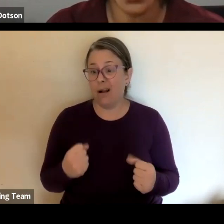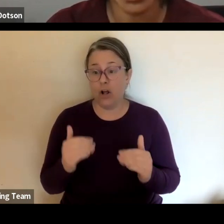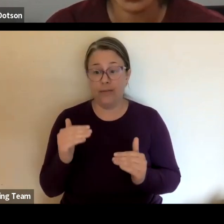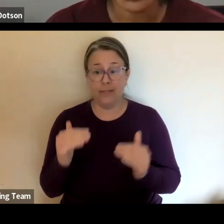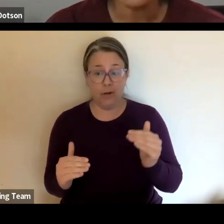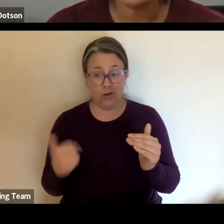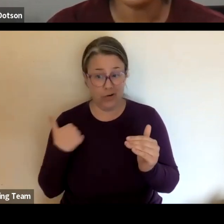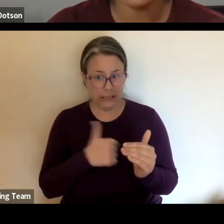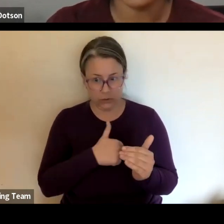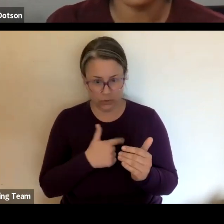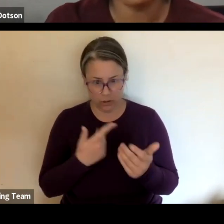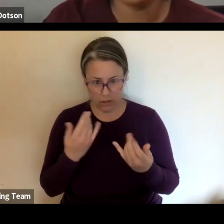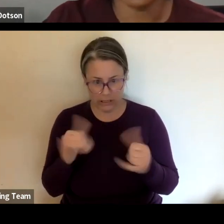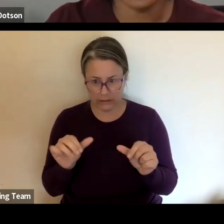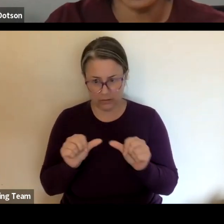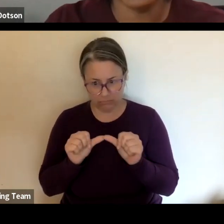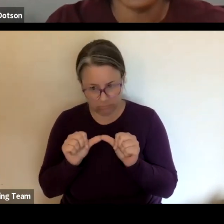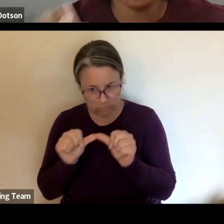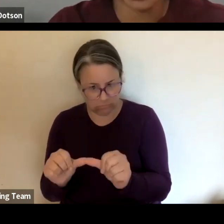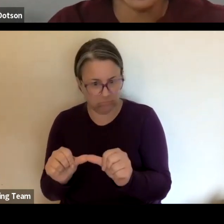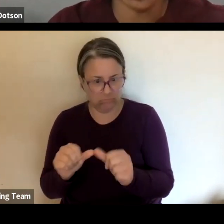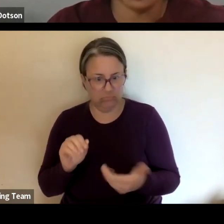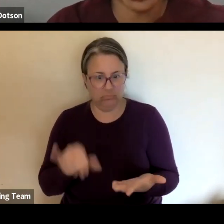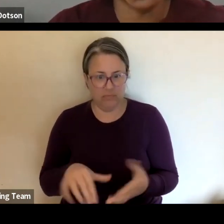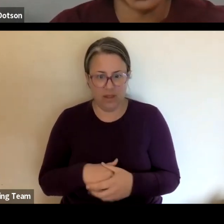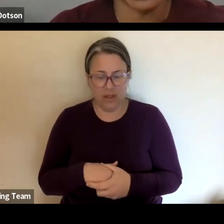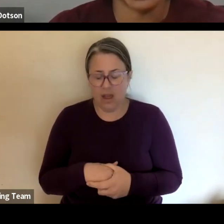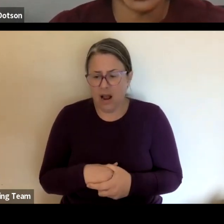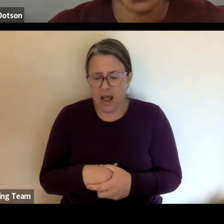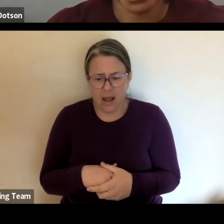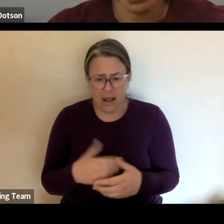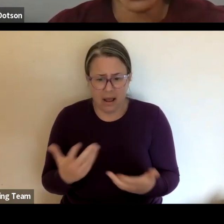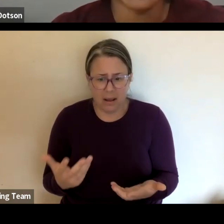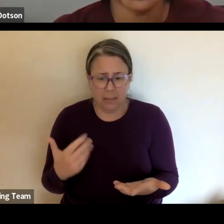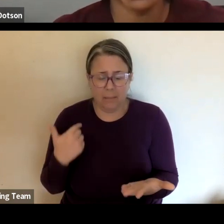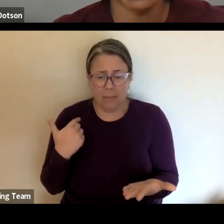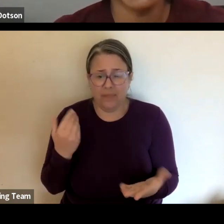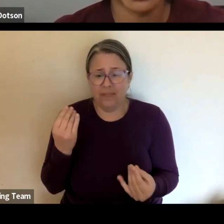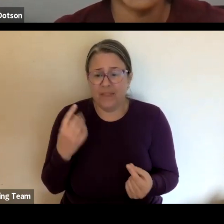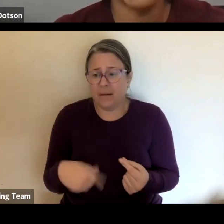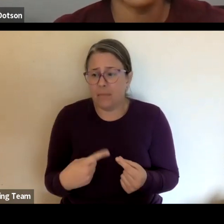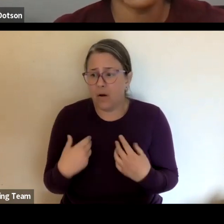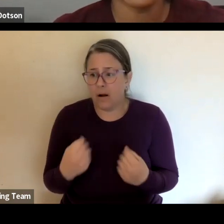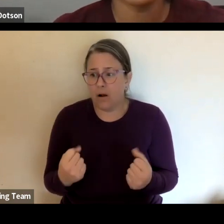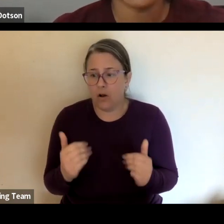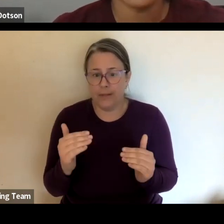problematic. When we think about health disparities, even if we're not overtly trying to keep